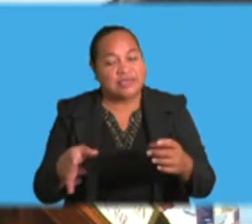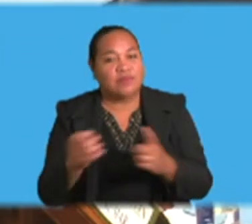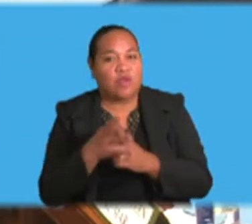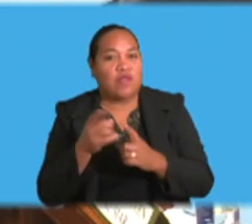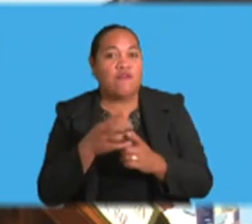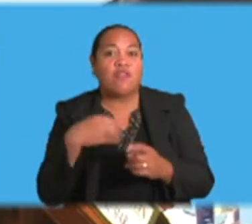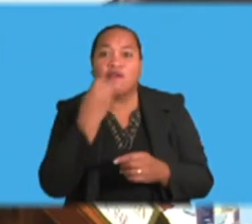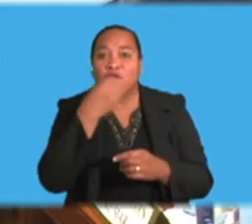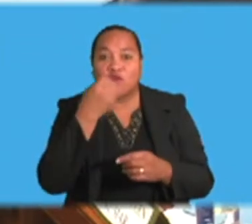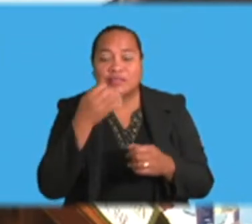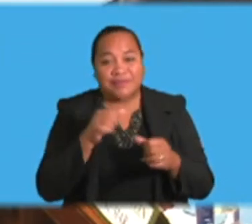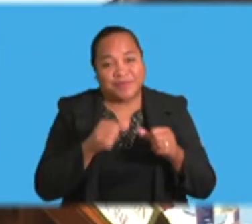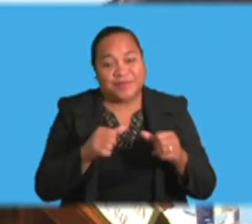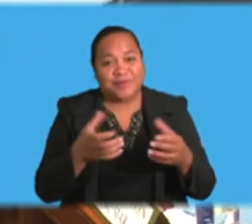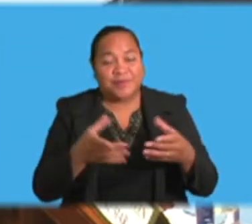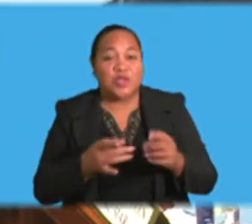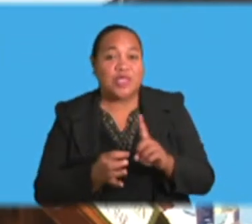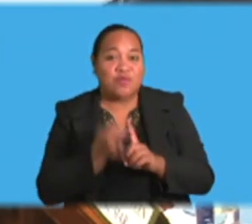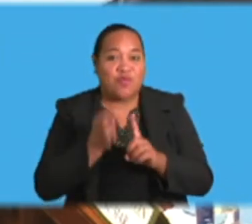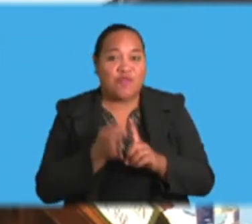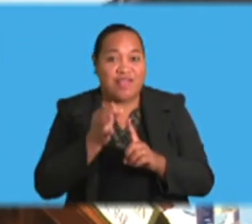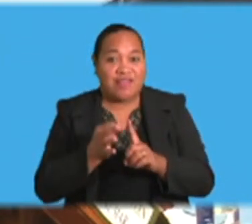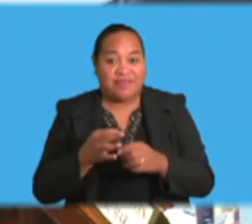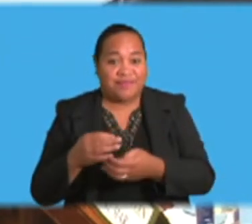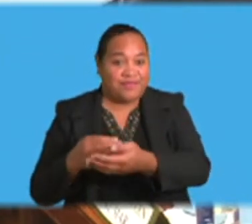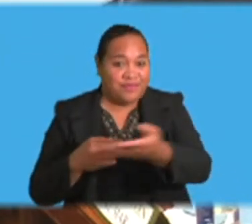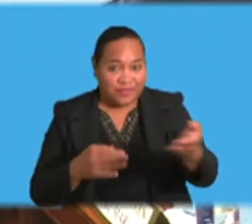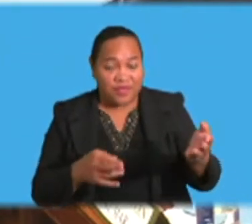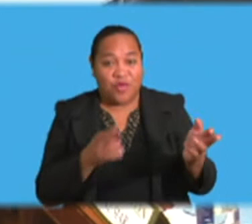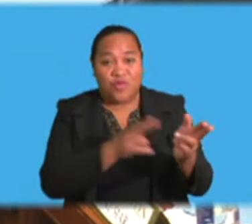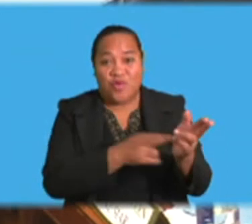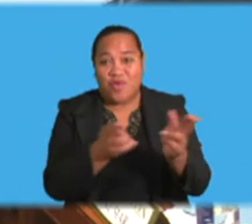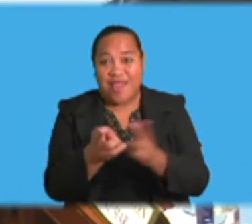security and improving livelihoods for our rural and inland farmers.